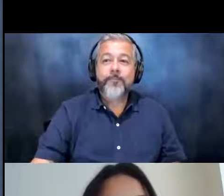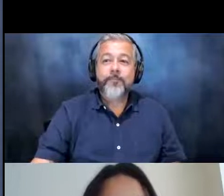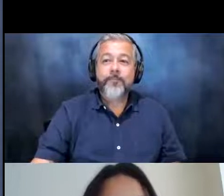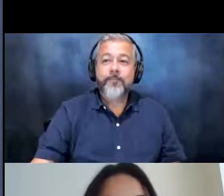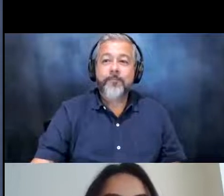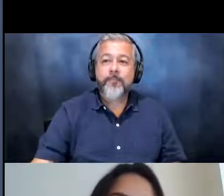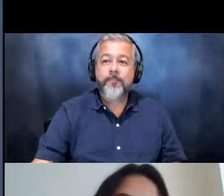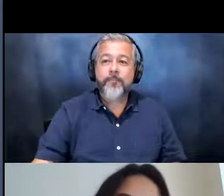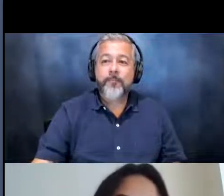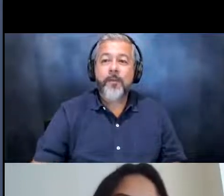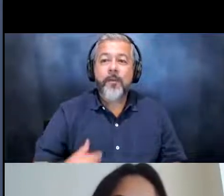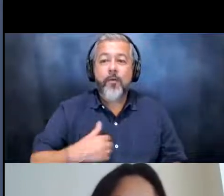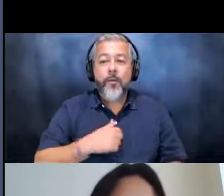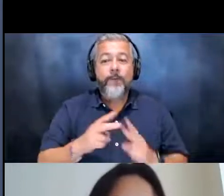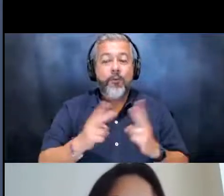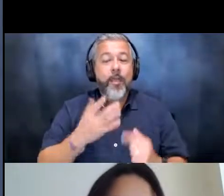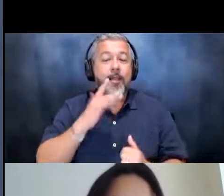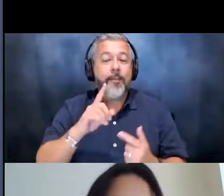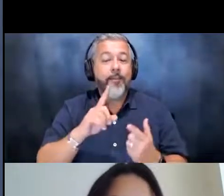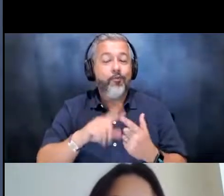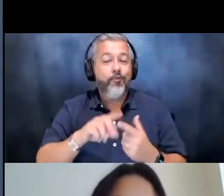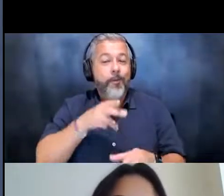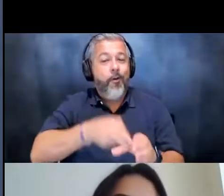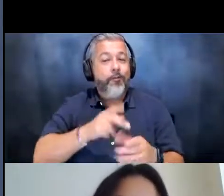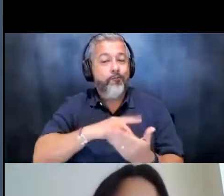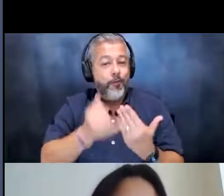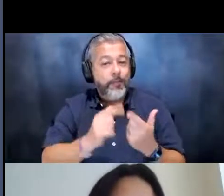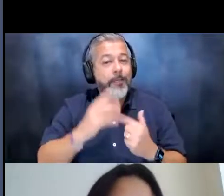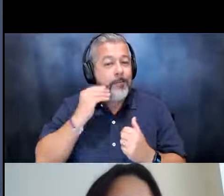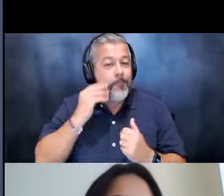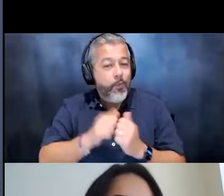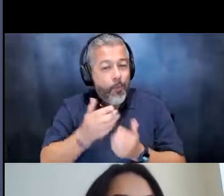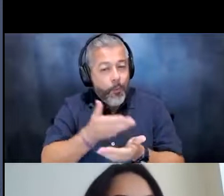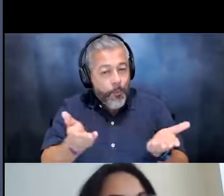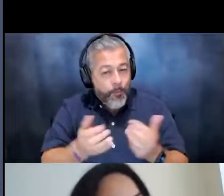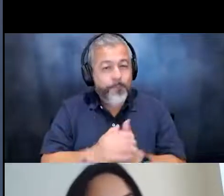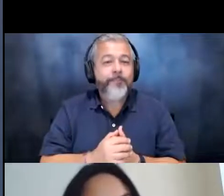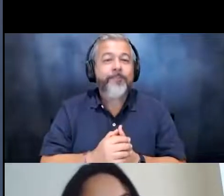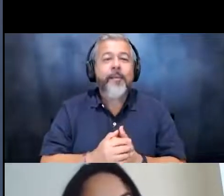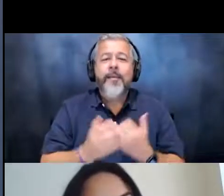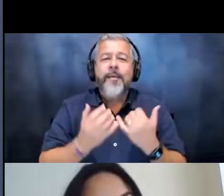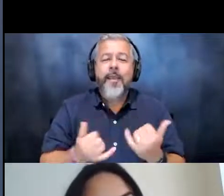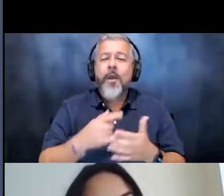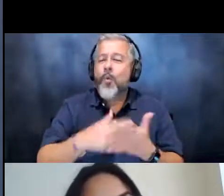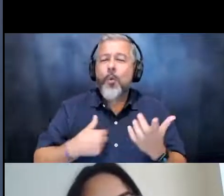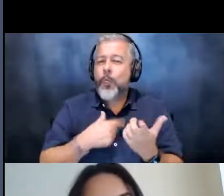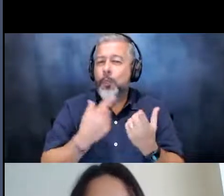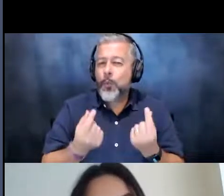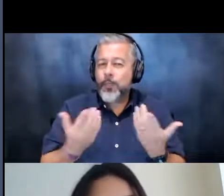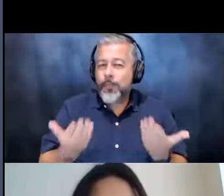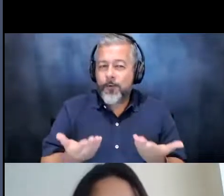this project and to experience this with all of you. So going into what we're doing here. For what